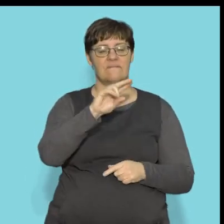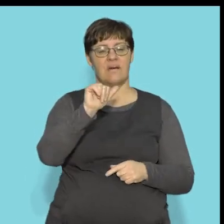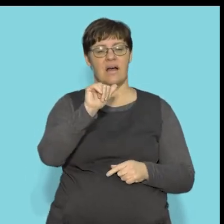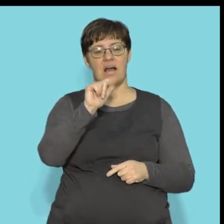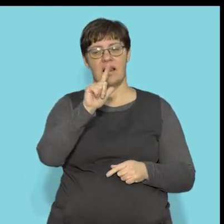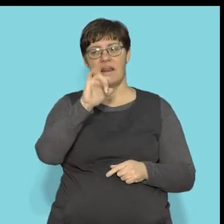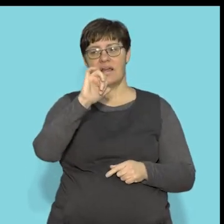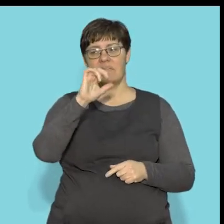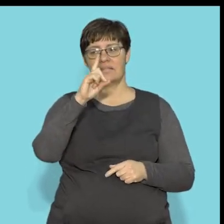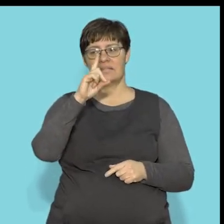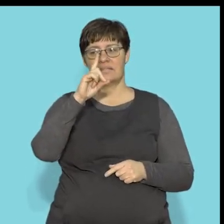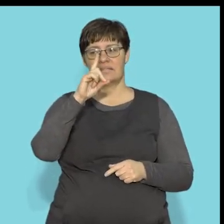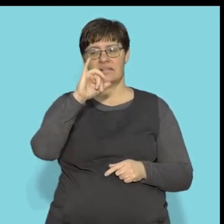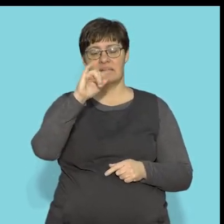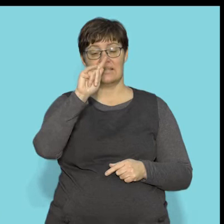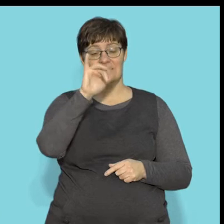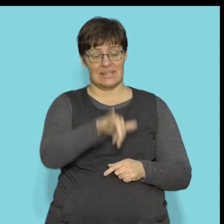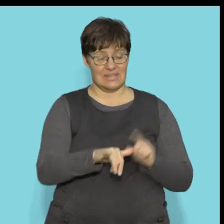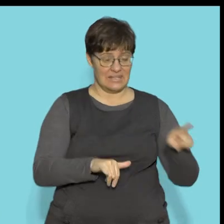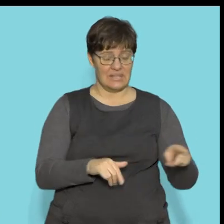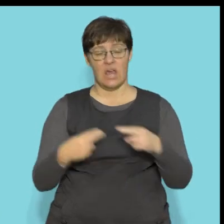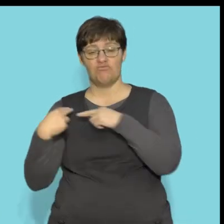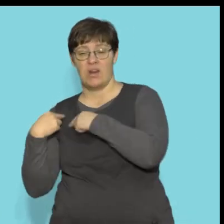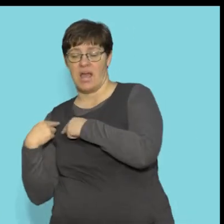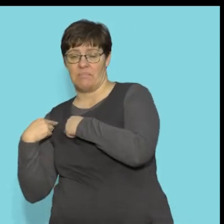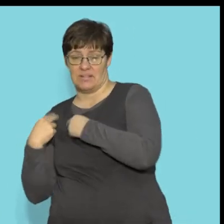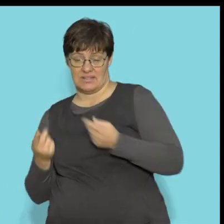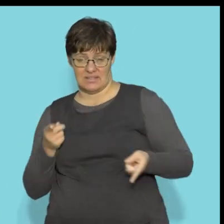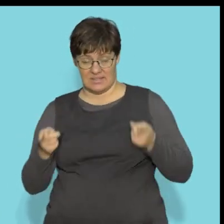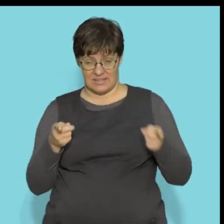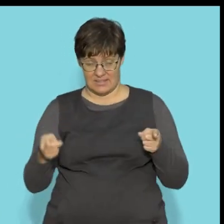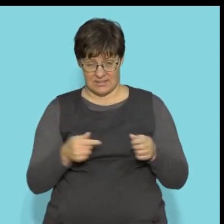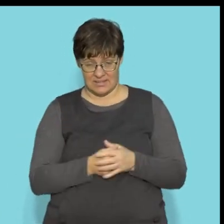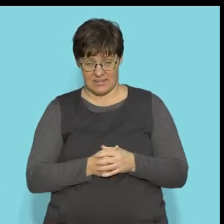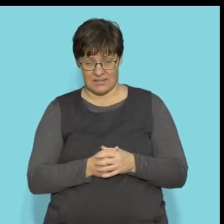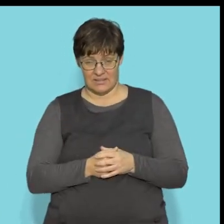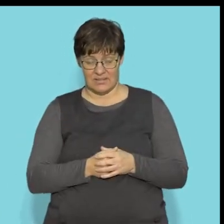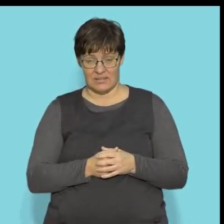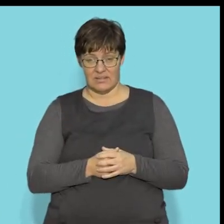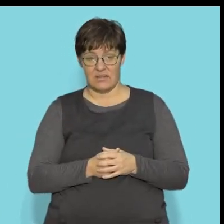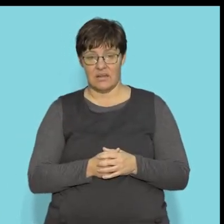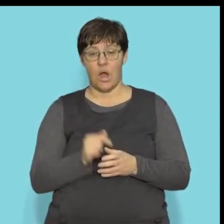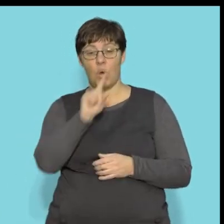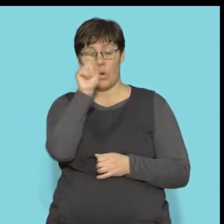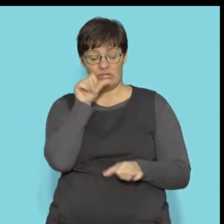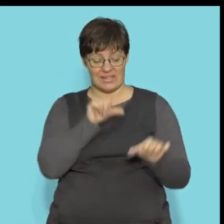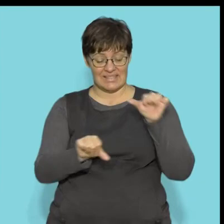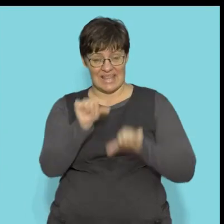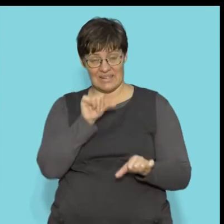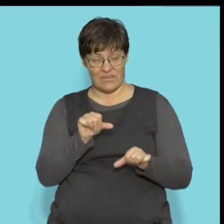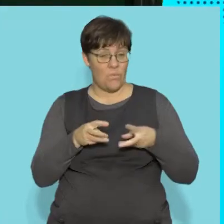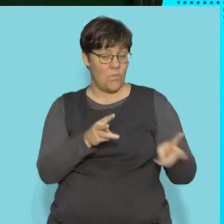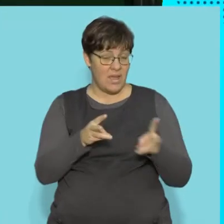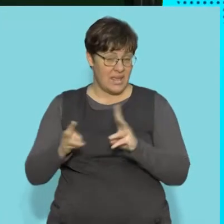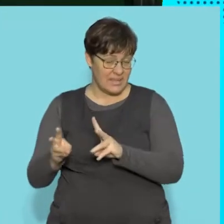validity and reliability. Often, questions relating to the scientific